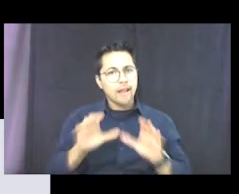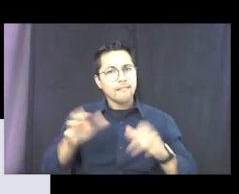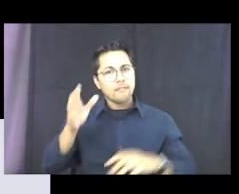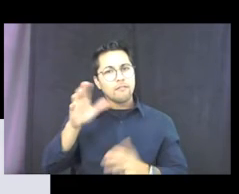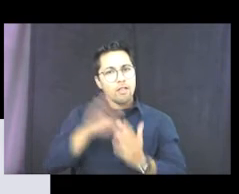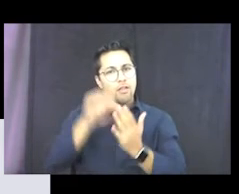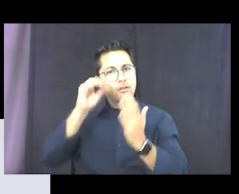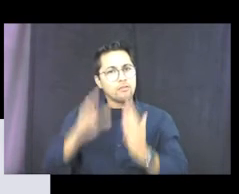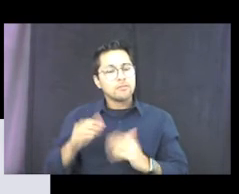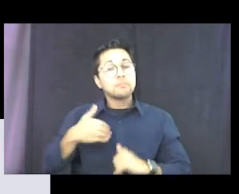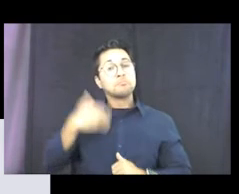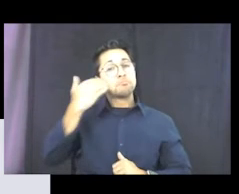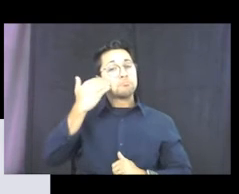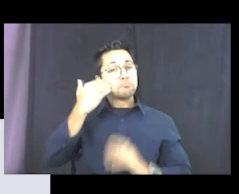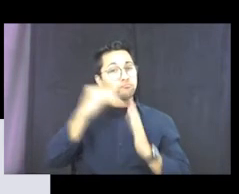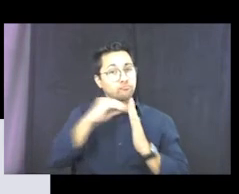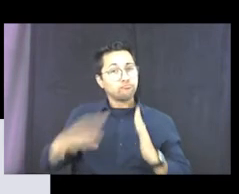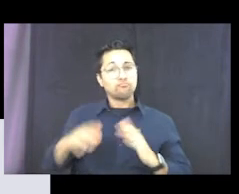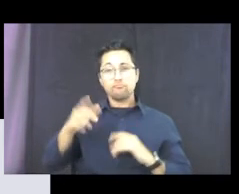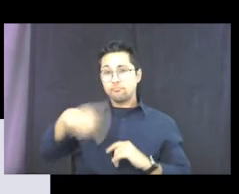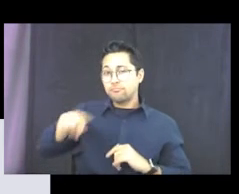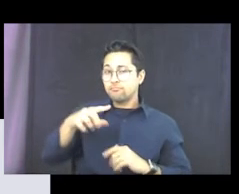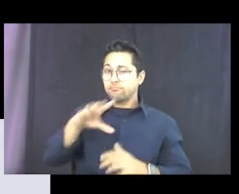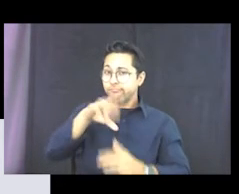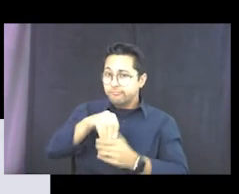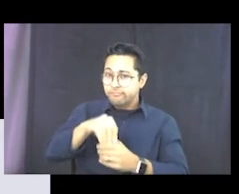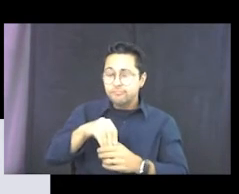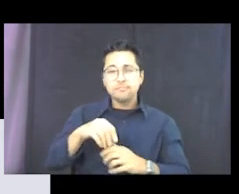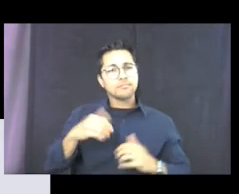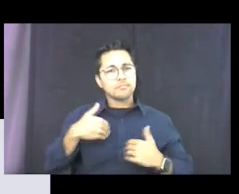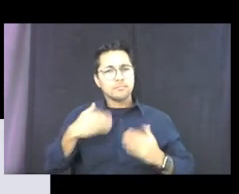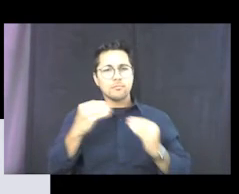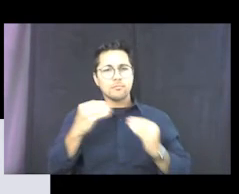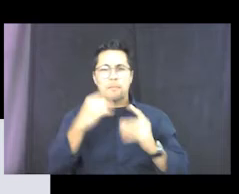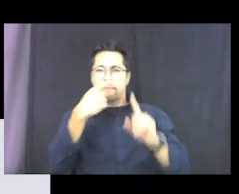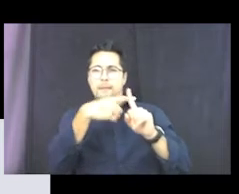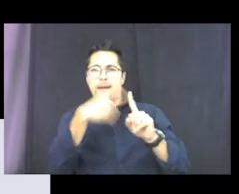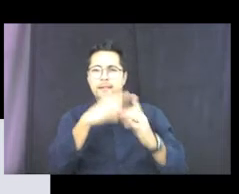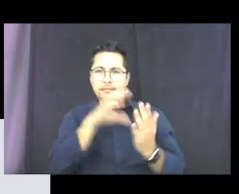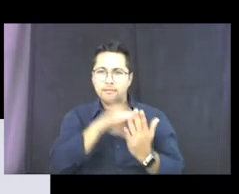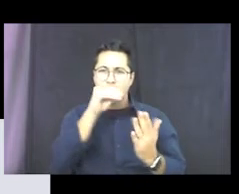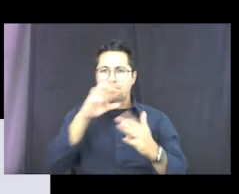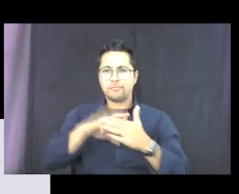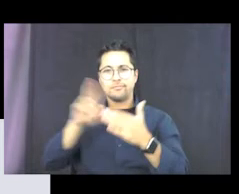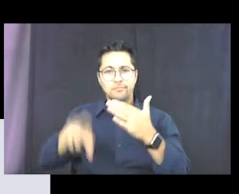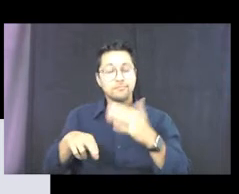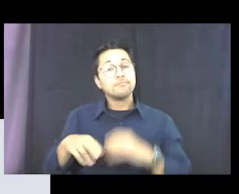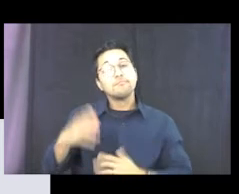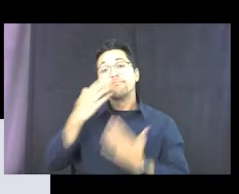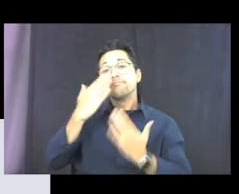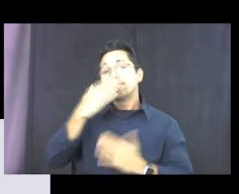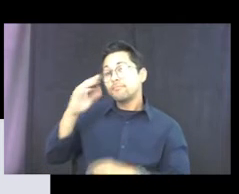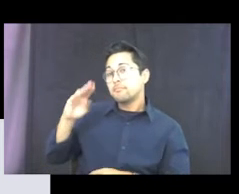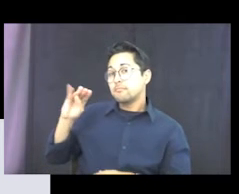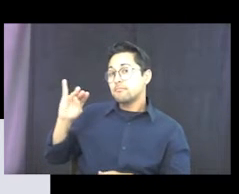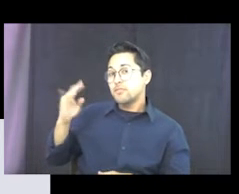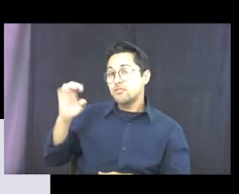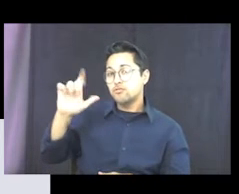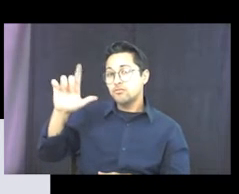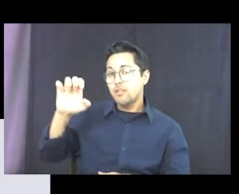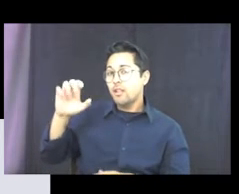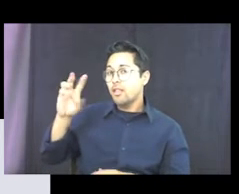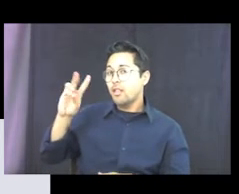that students who are engaged in the learning activity have more positive learning outcomes. Thanks to Michelle Wynn at the Florida